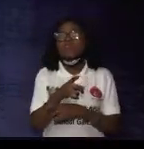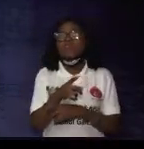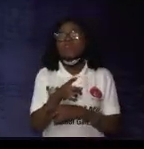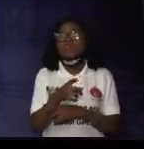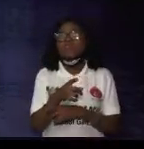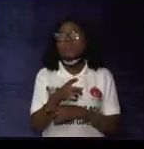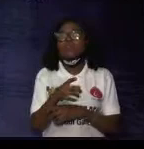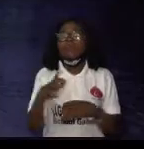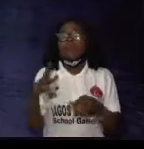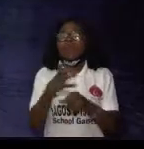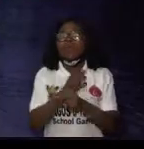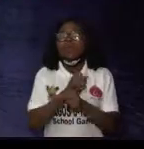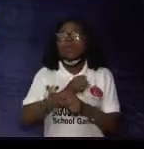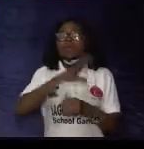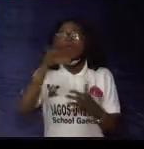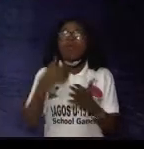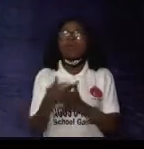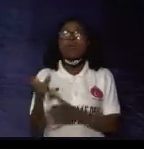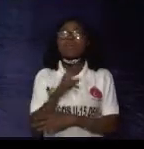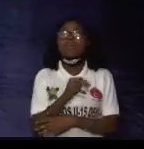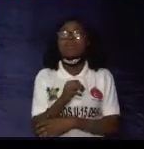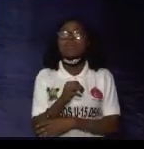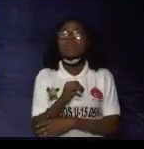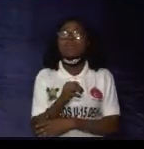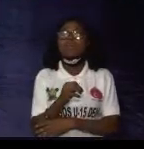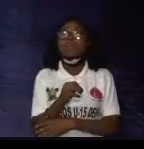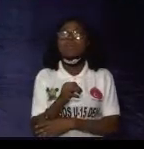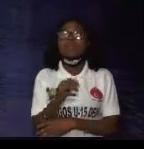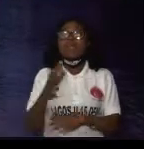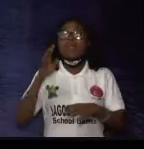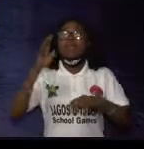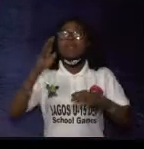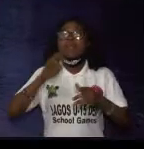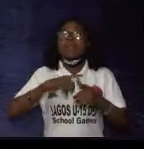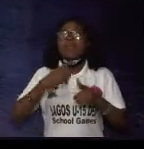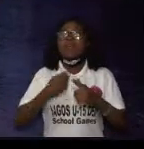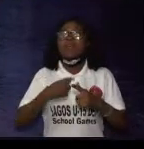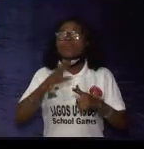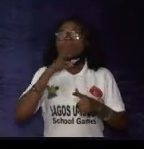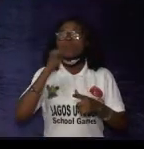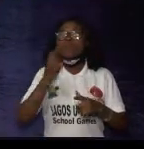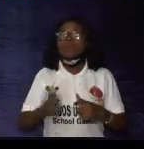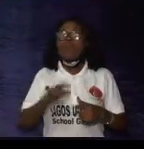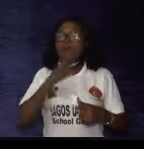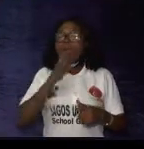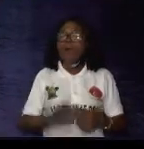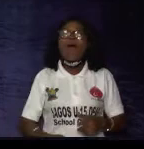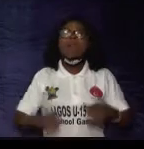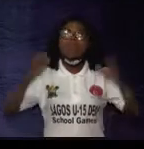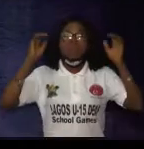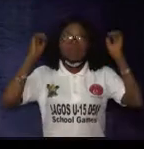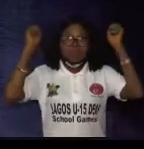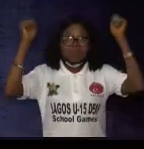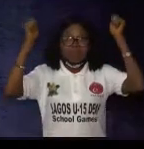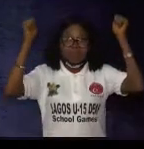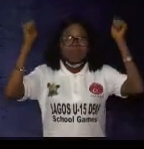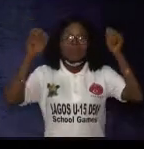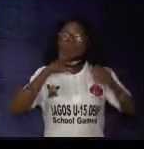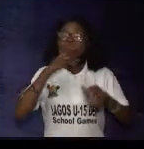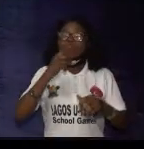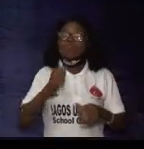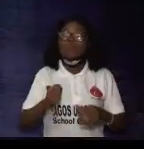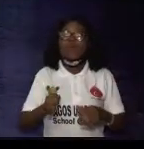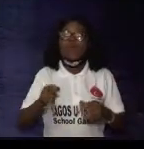you get this correctly? Then you are superstars and